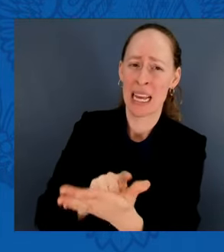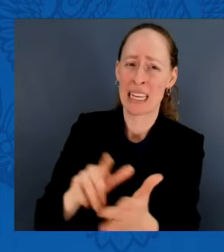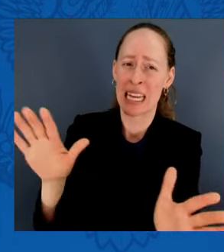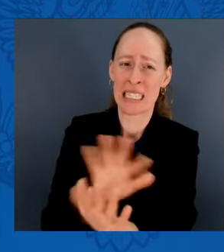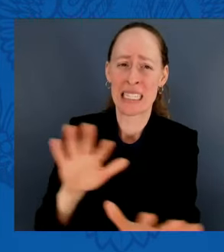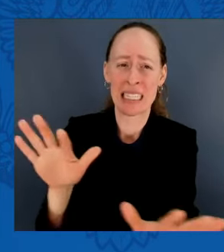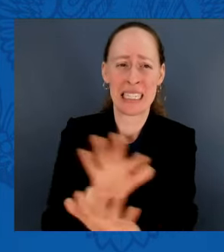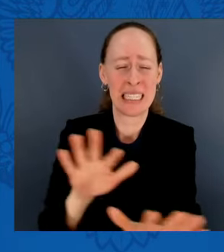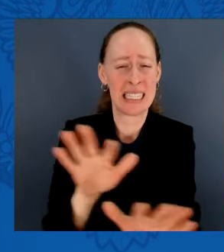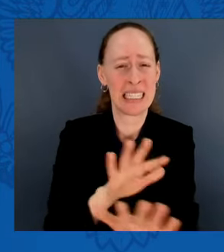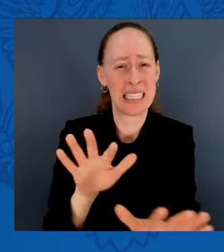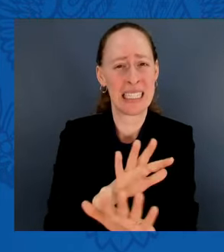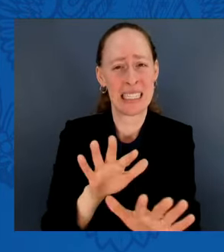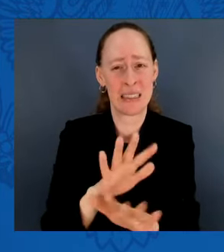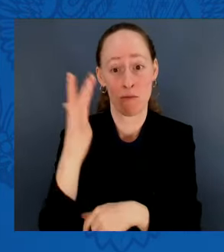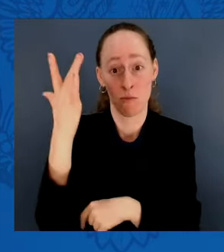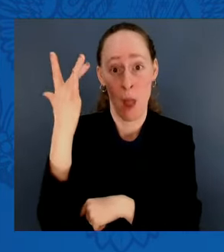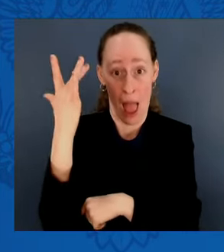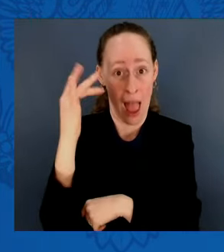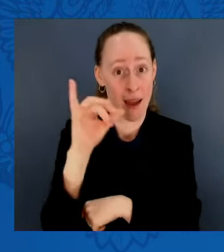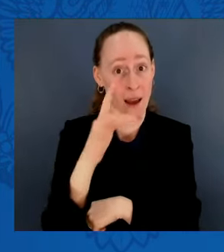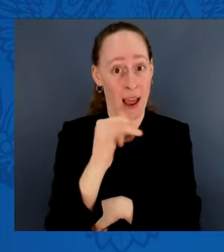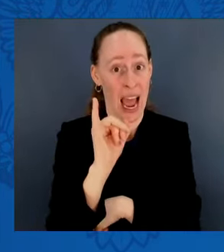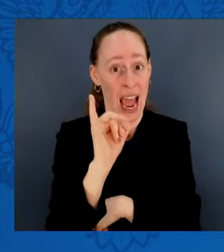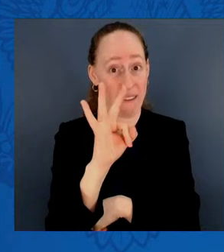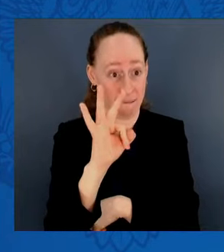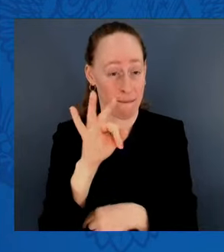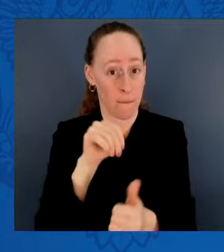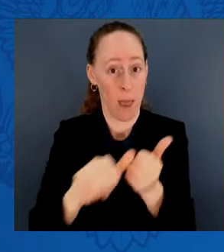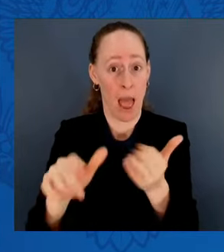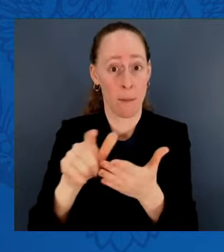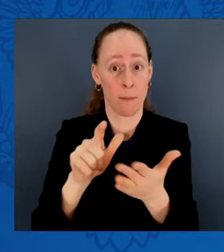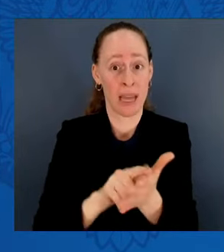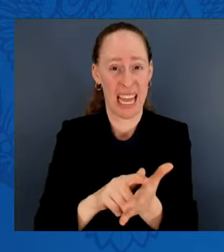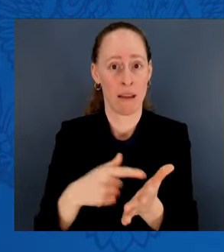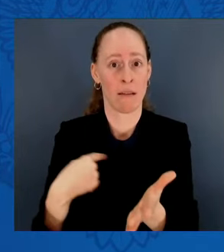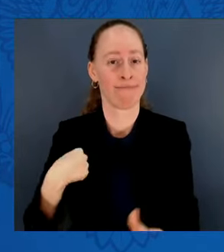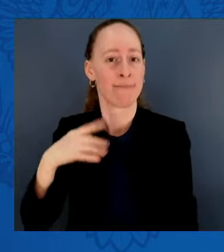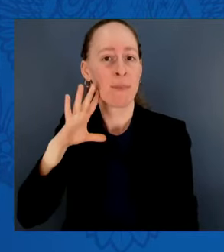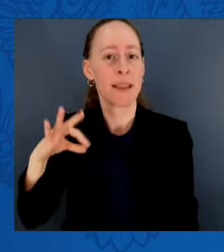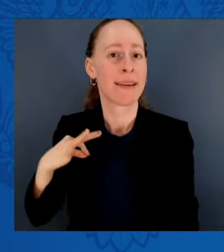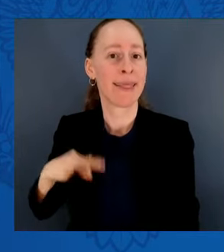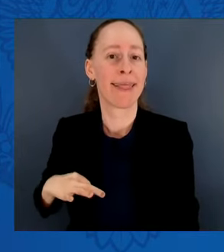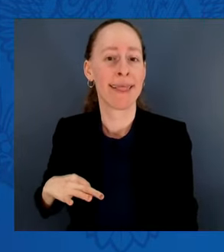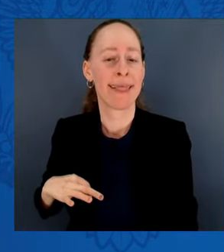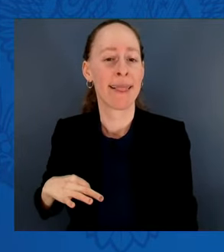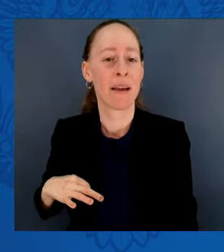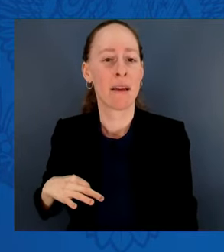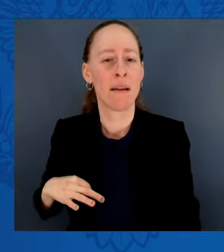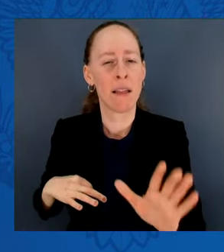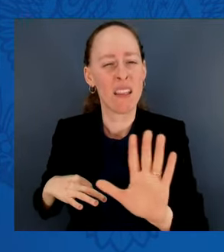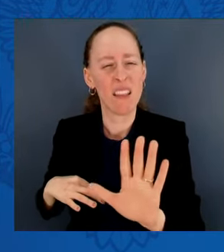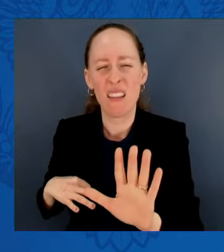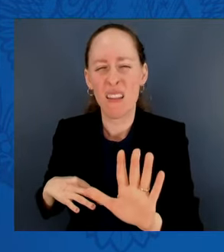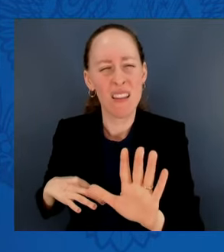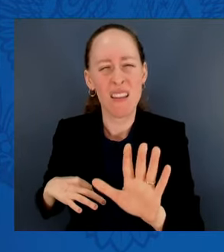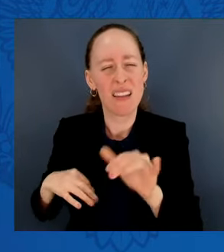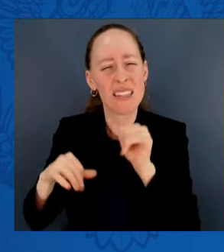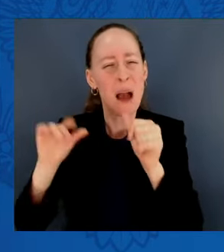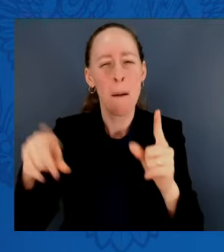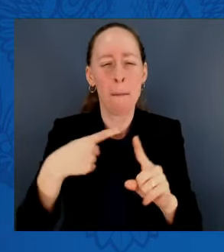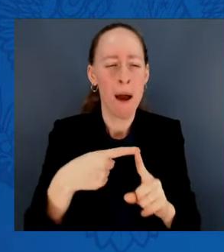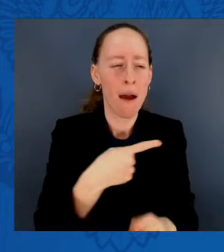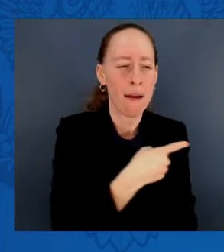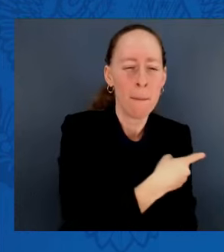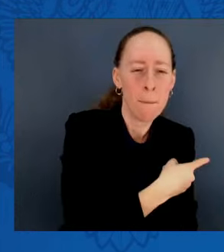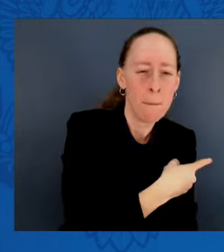him. It's not about him. It's not about me. I'd be a winner. Not really.